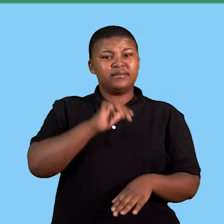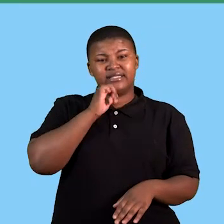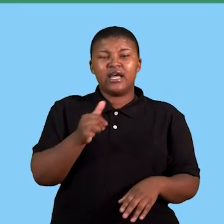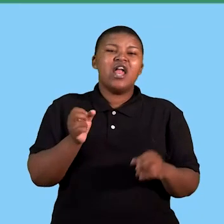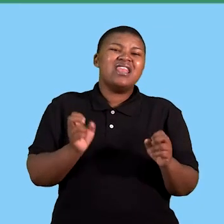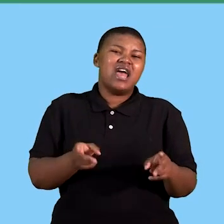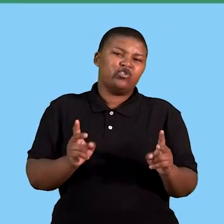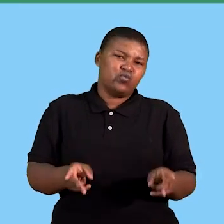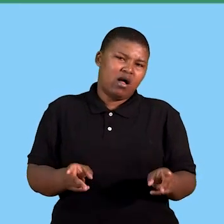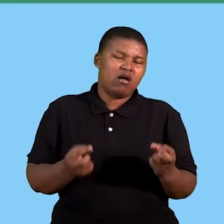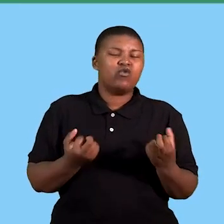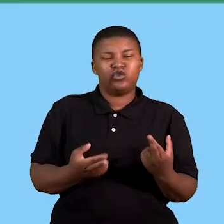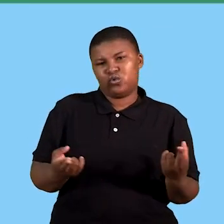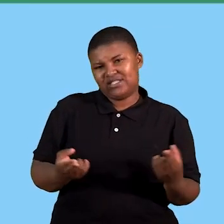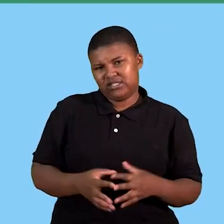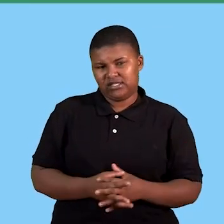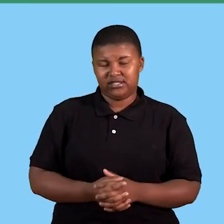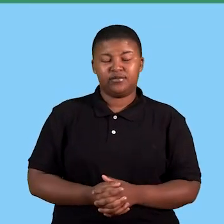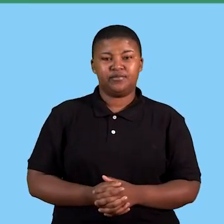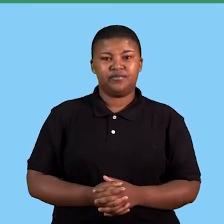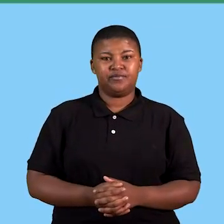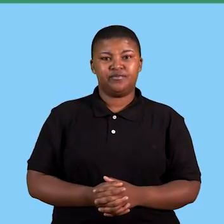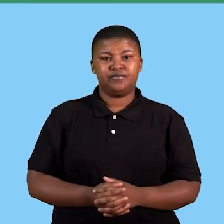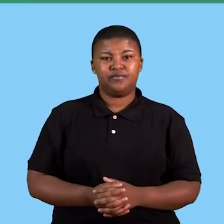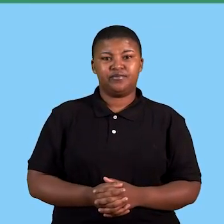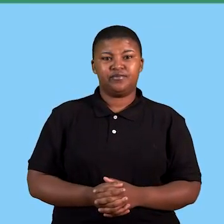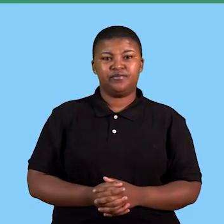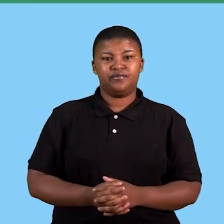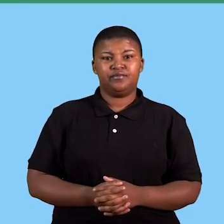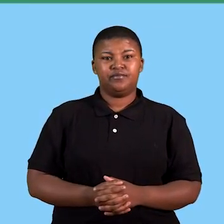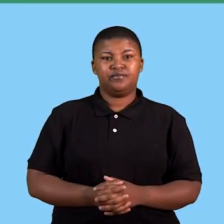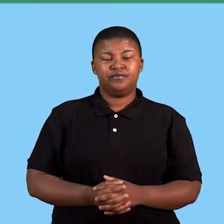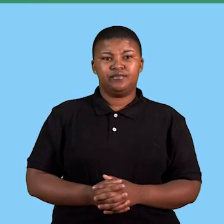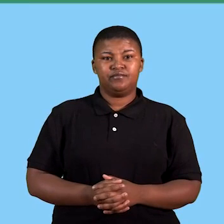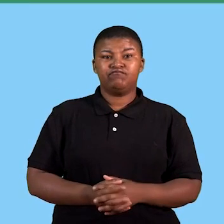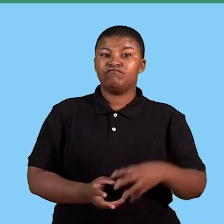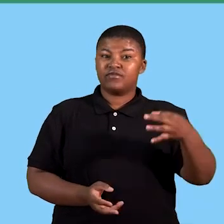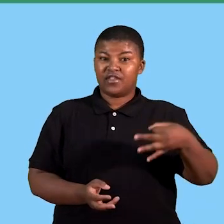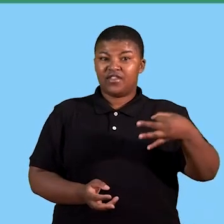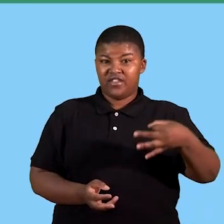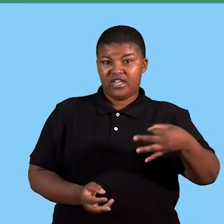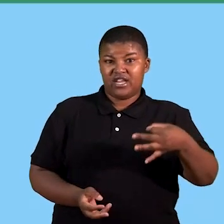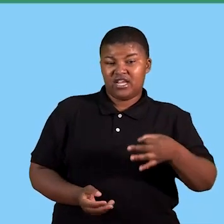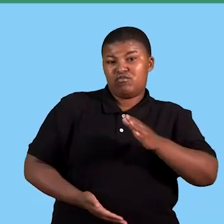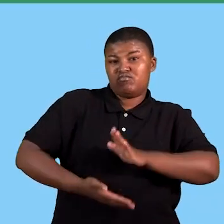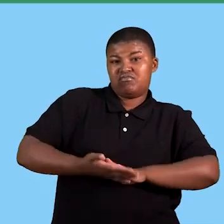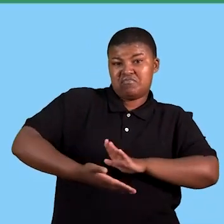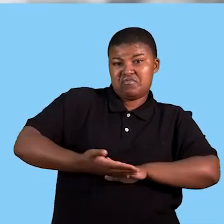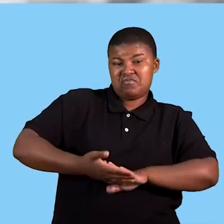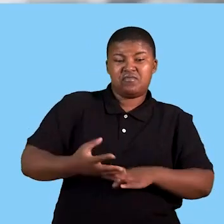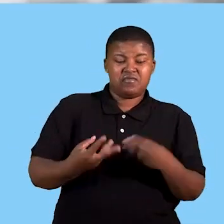to natural resources. So that will be the 3 production